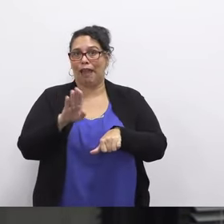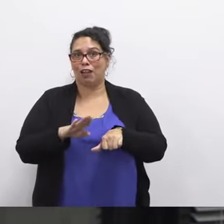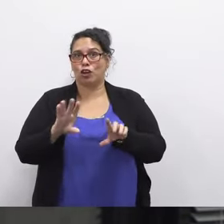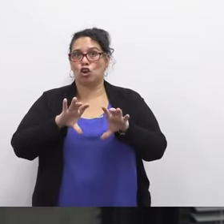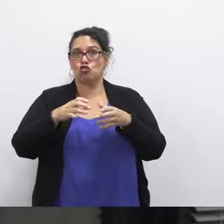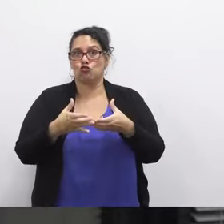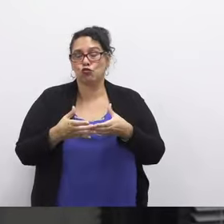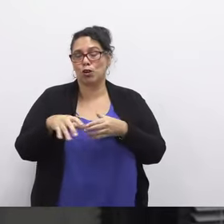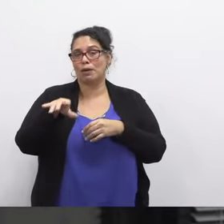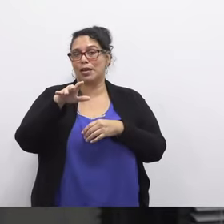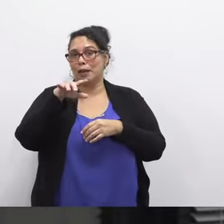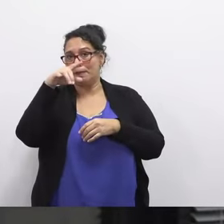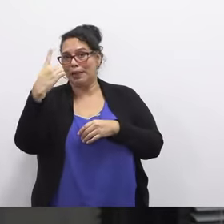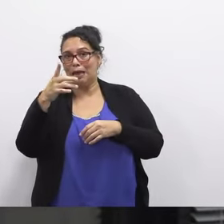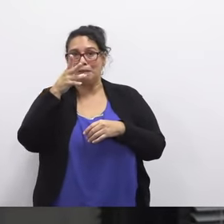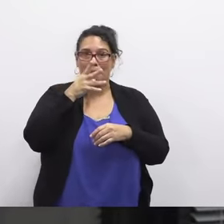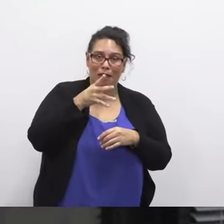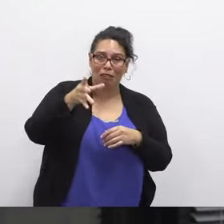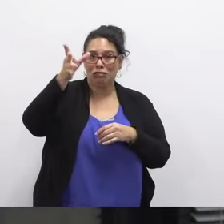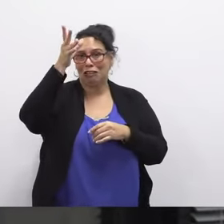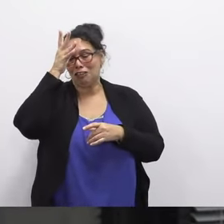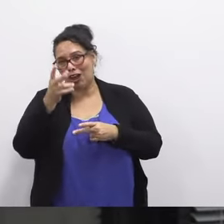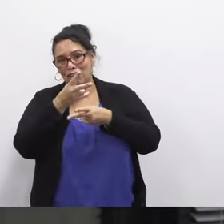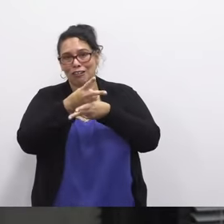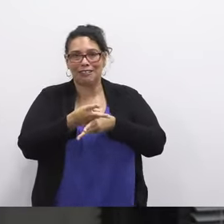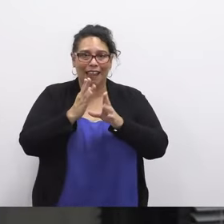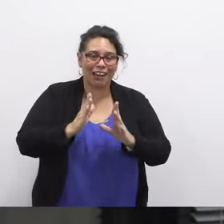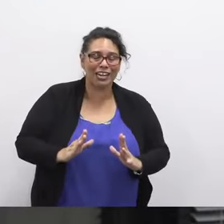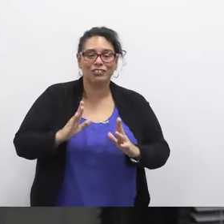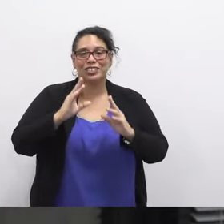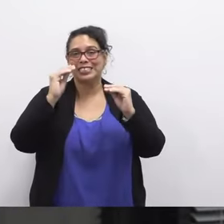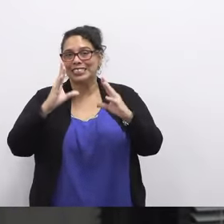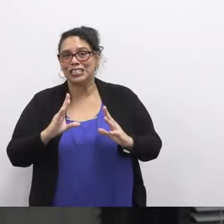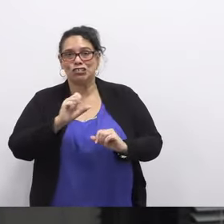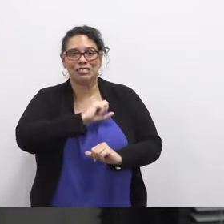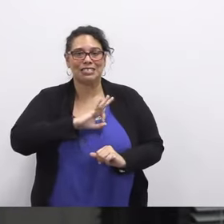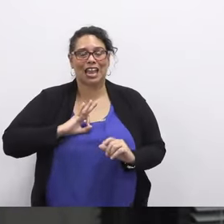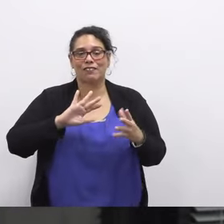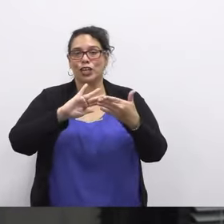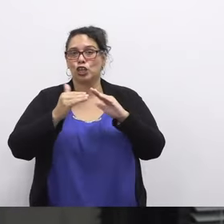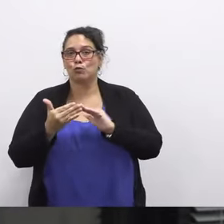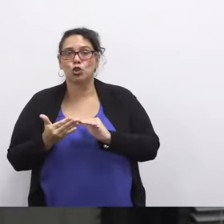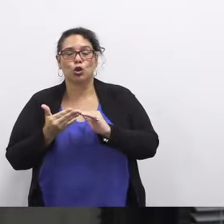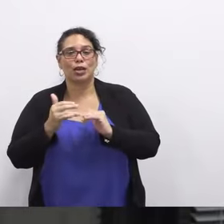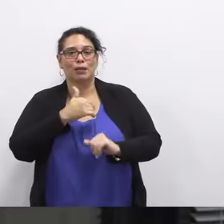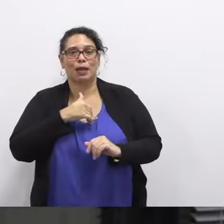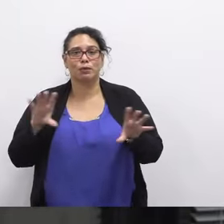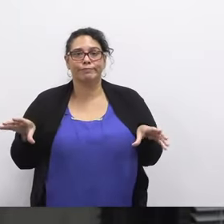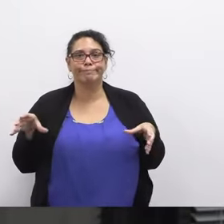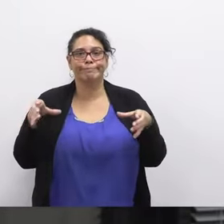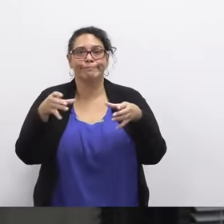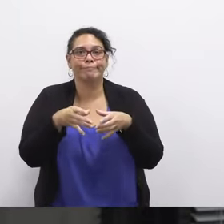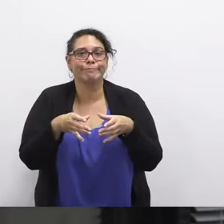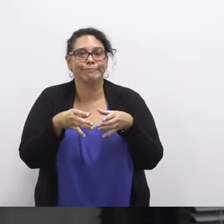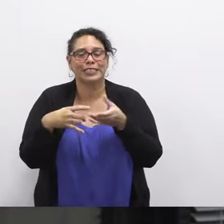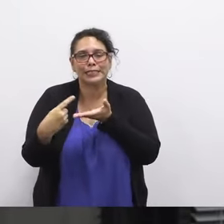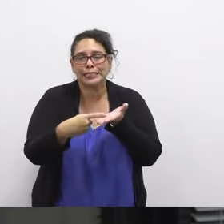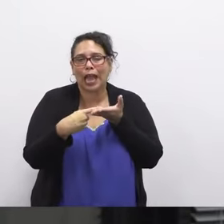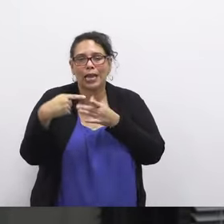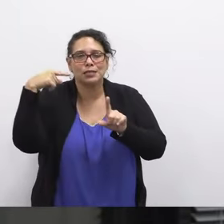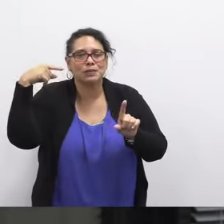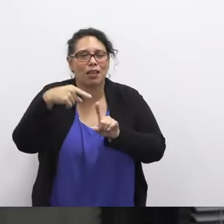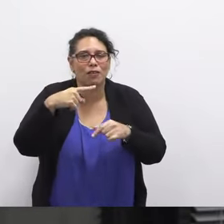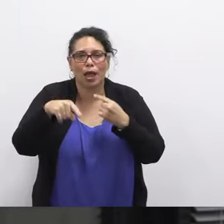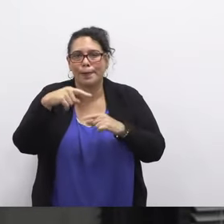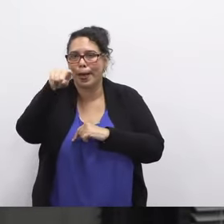Black mothers, fathers, caregivers, teachers, staff, and community members have been brought together to talk specifically